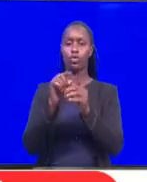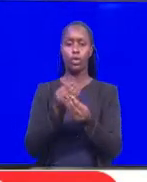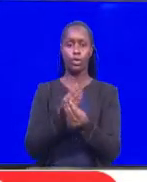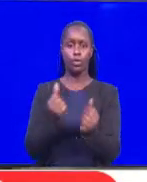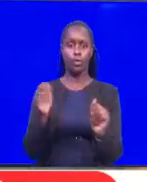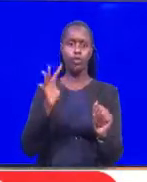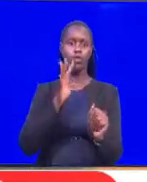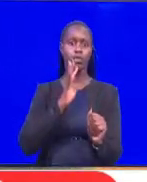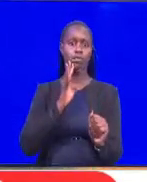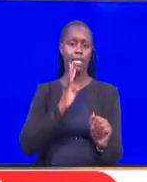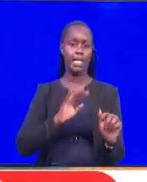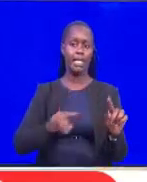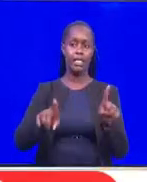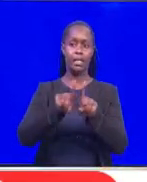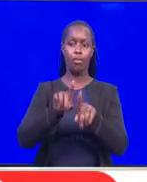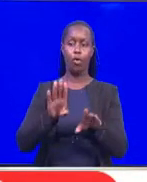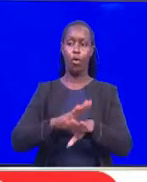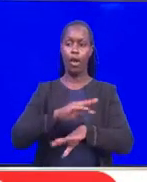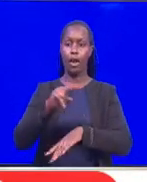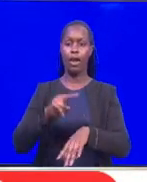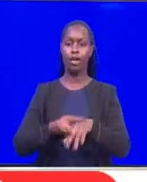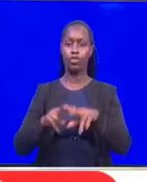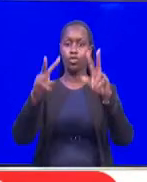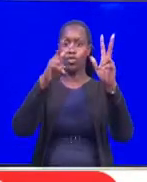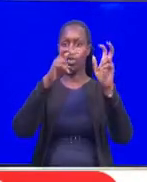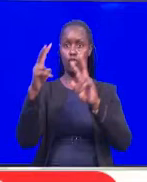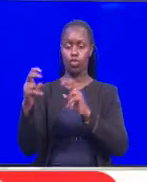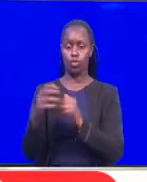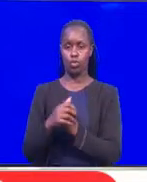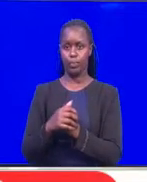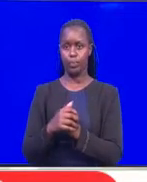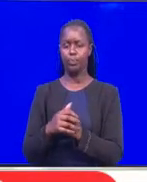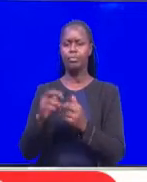on pertinent national matters. This relationship ni sisi